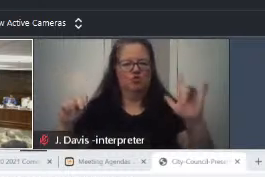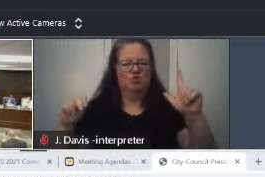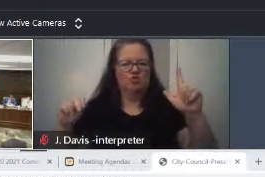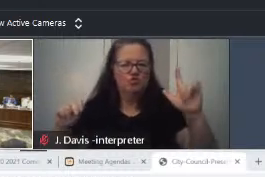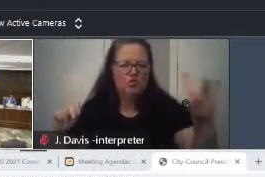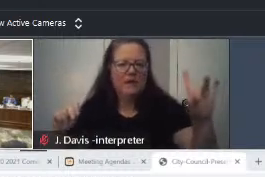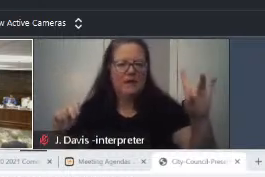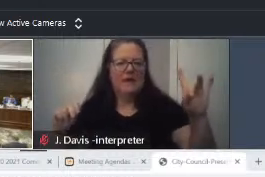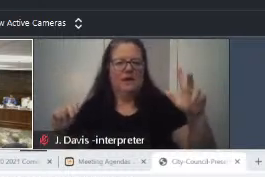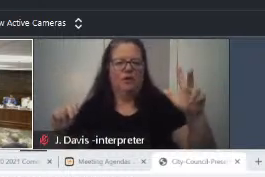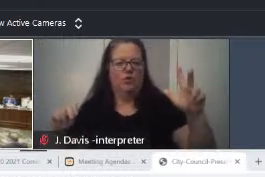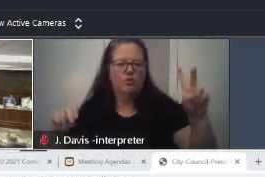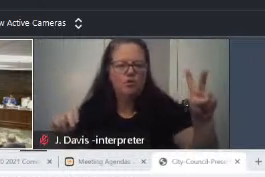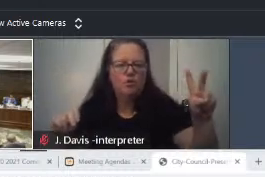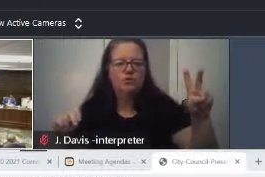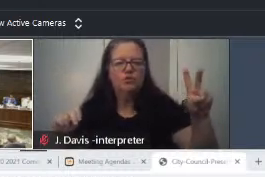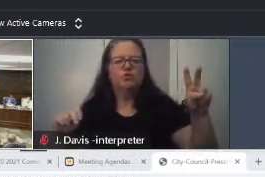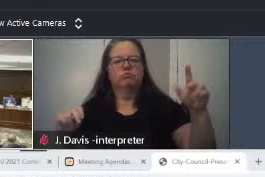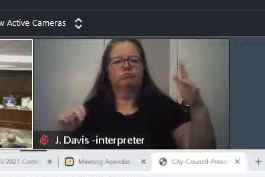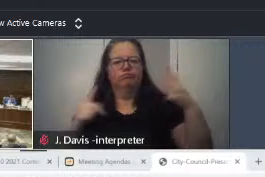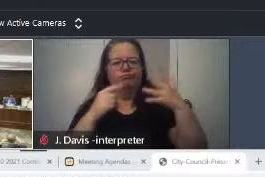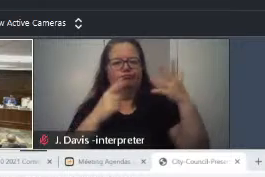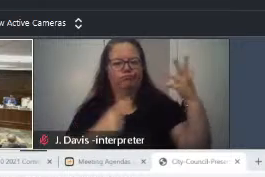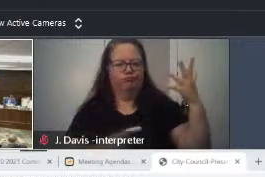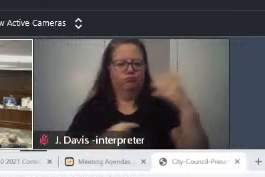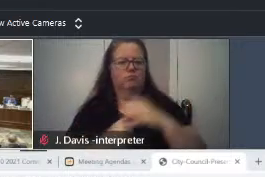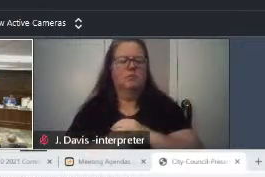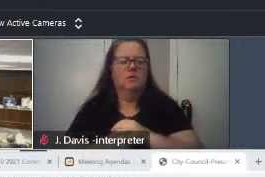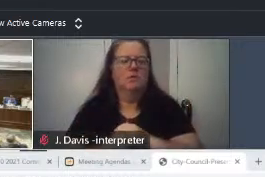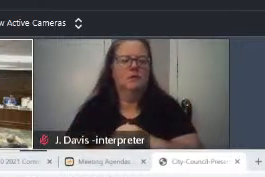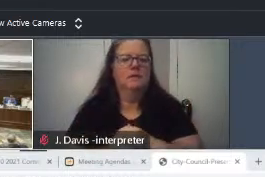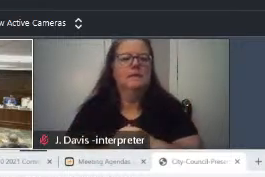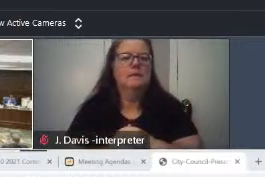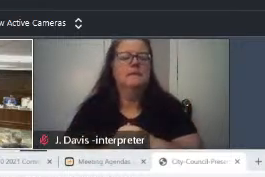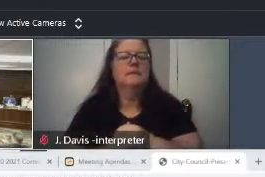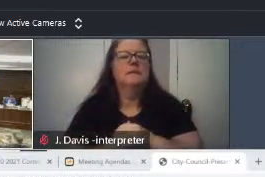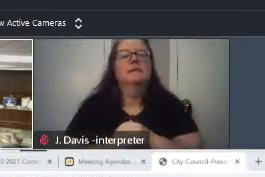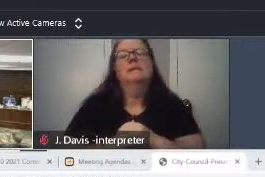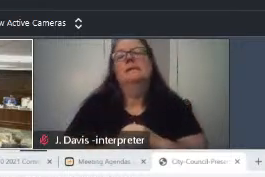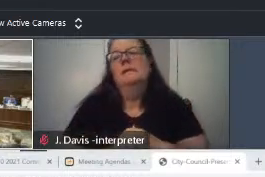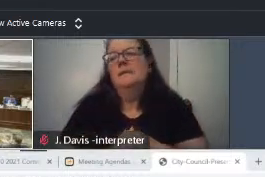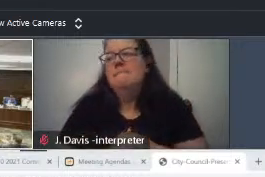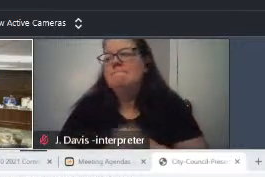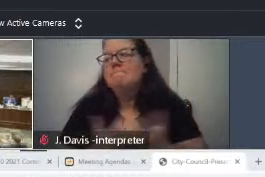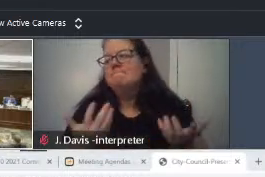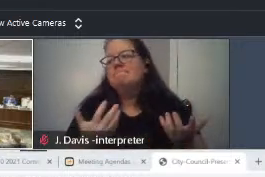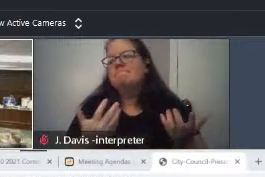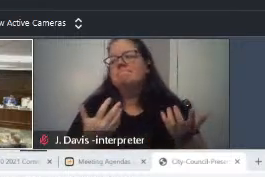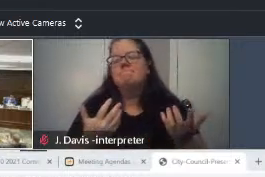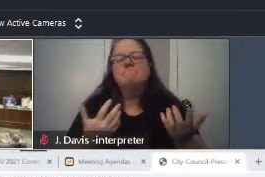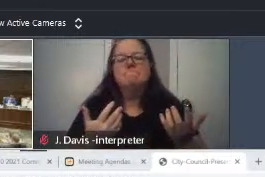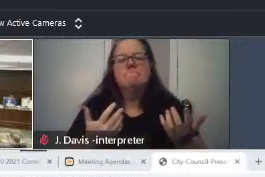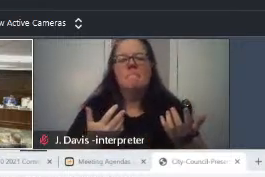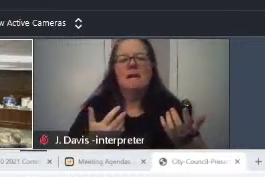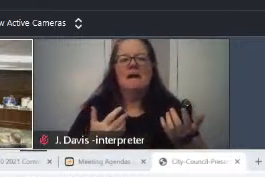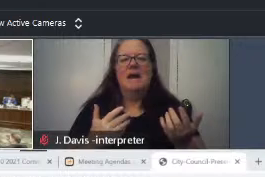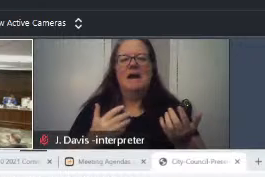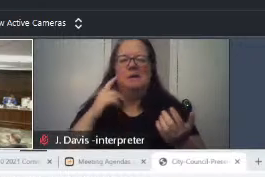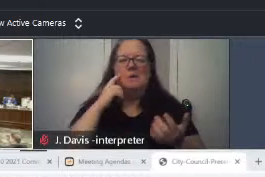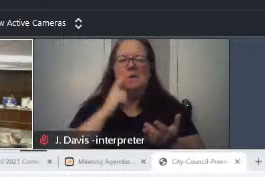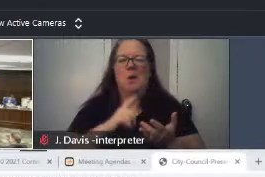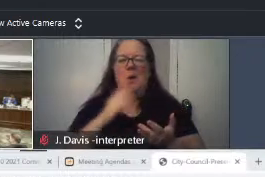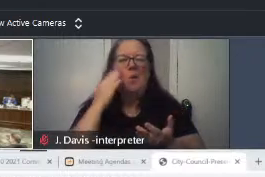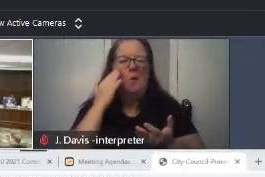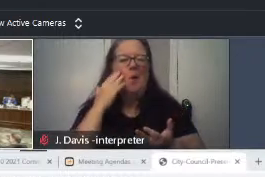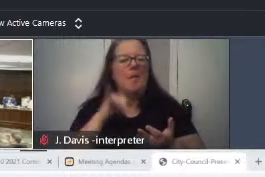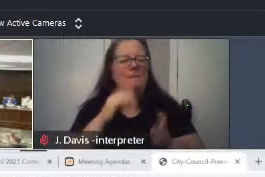$32 and something along that line. So, just off the basis, I know this guy was a professional, but